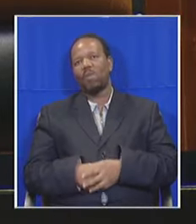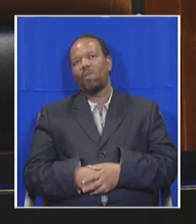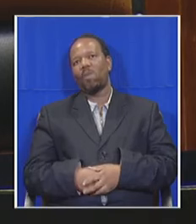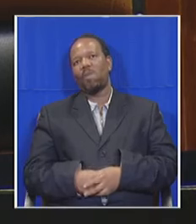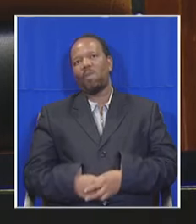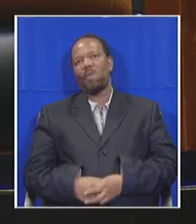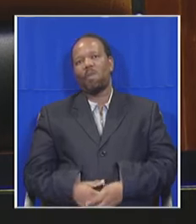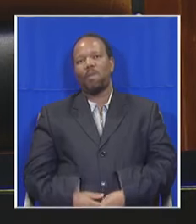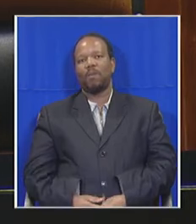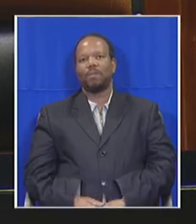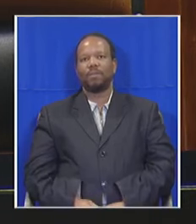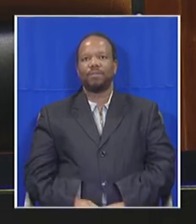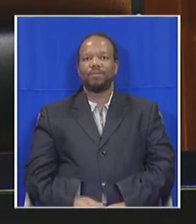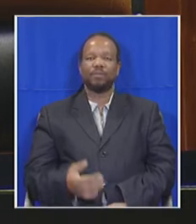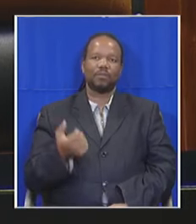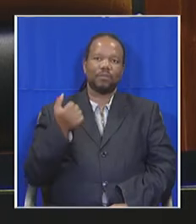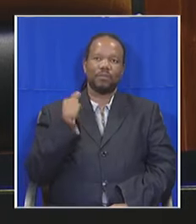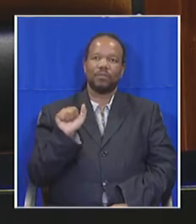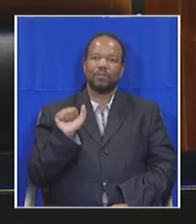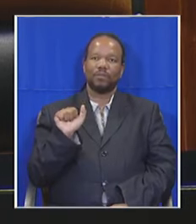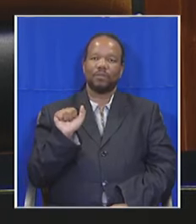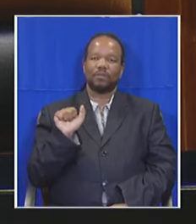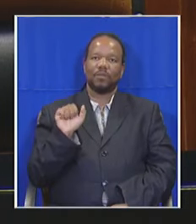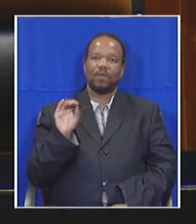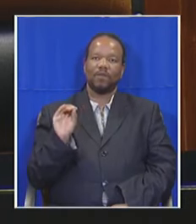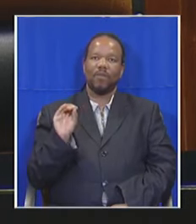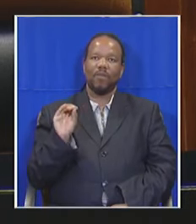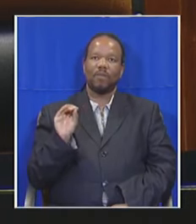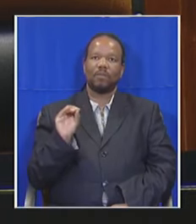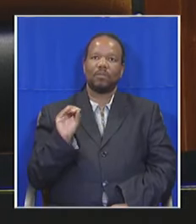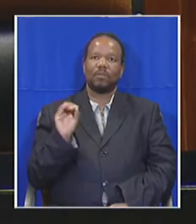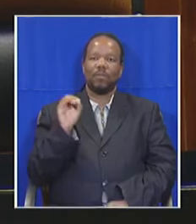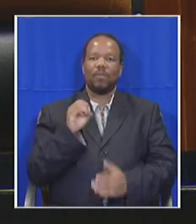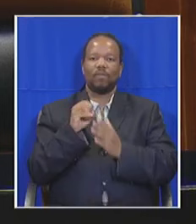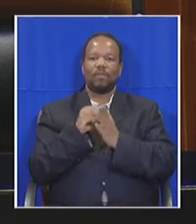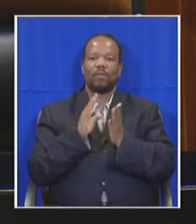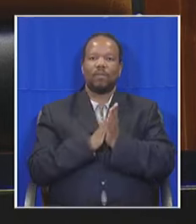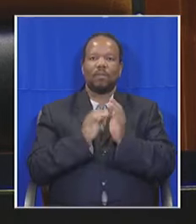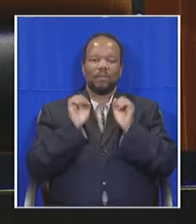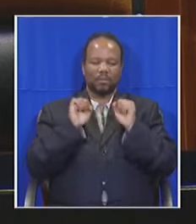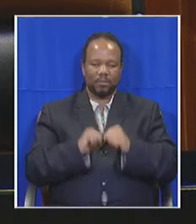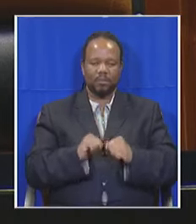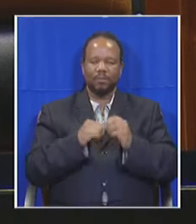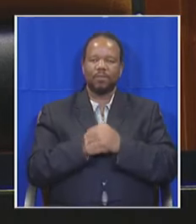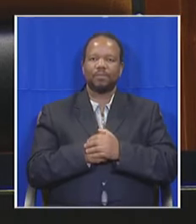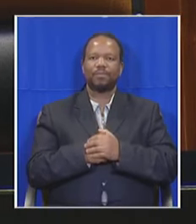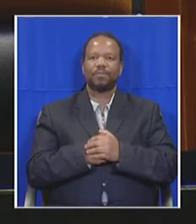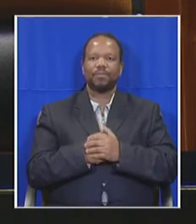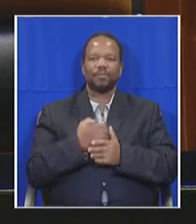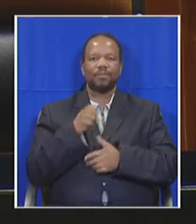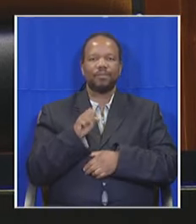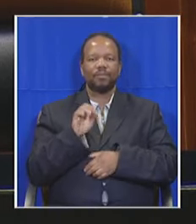Thank you. Yeah. Are there any objections to the motion? No objections. Agreed to.